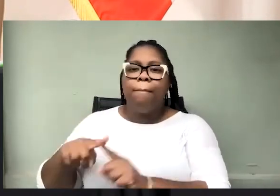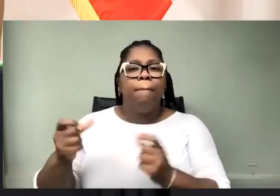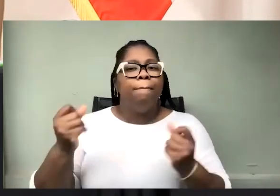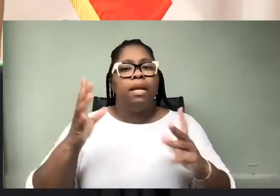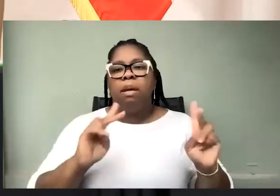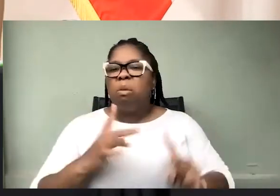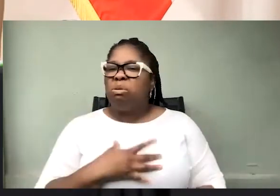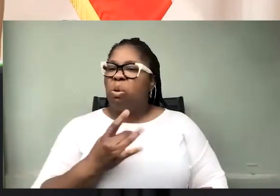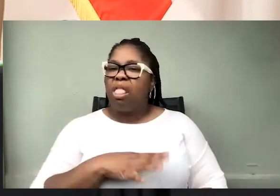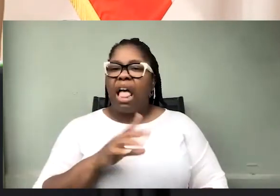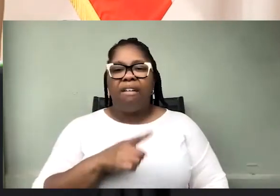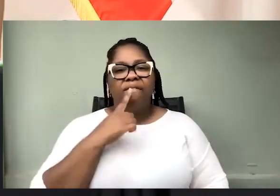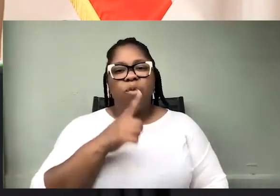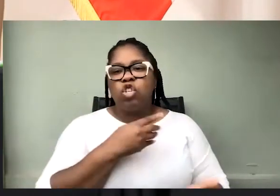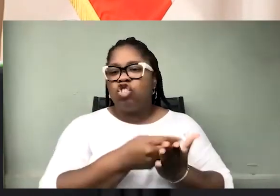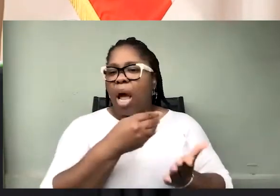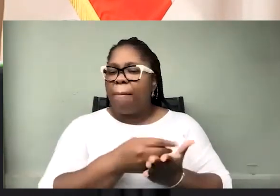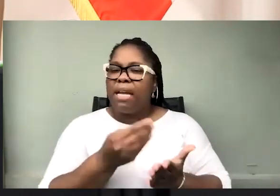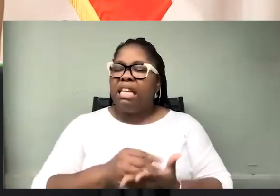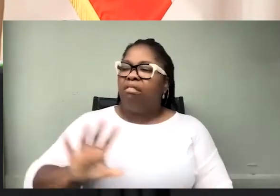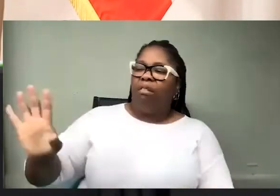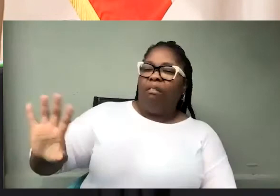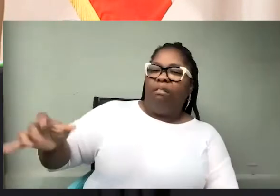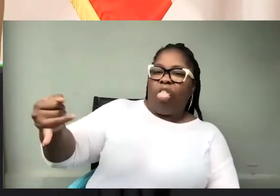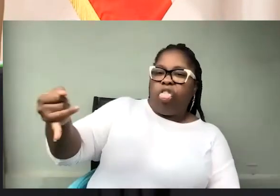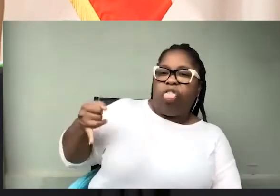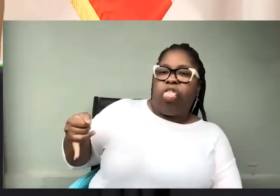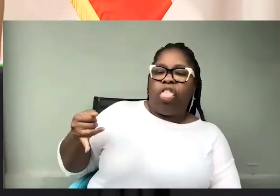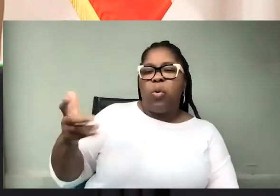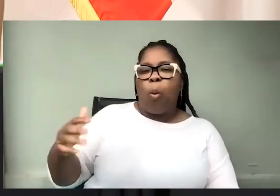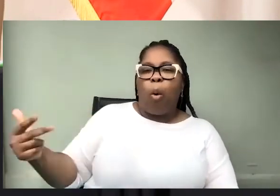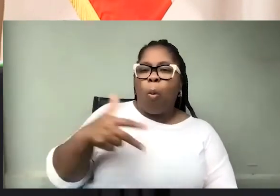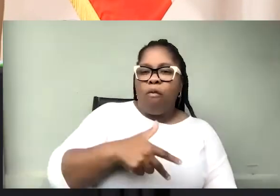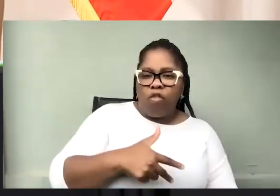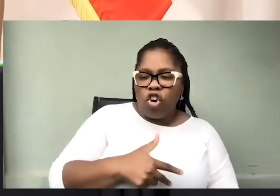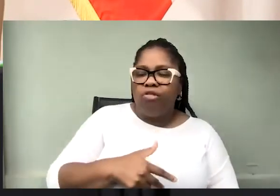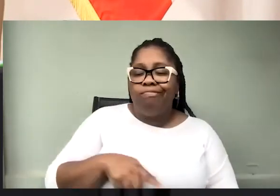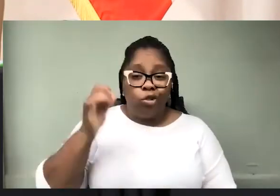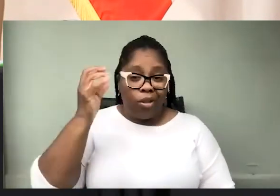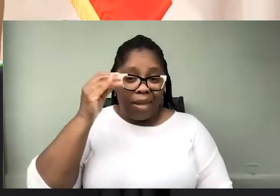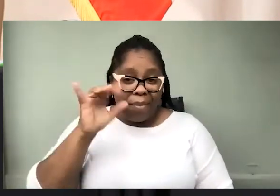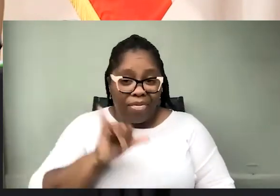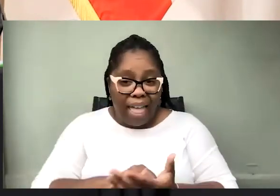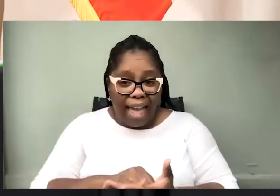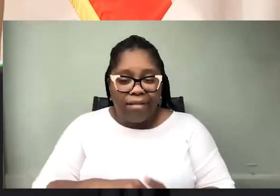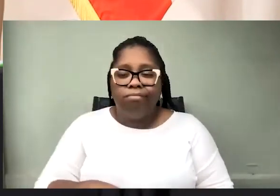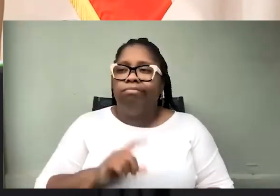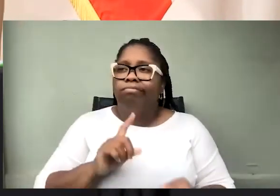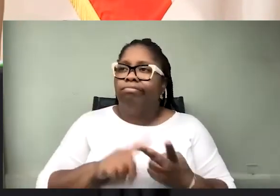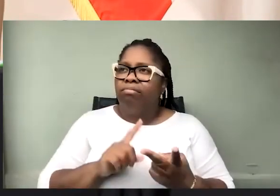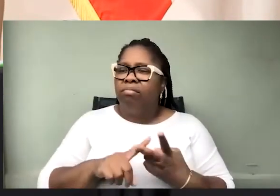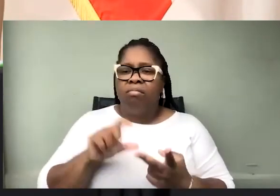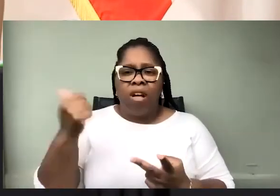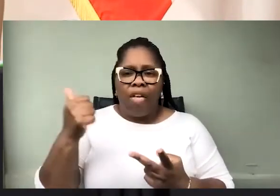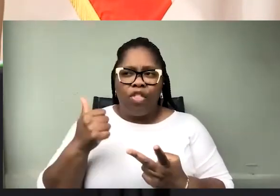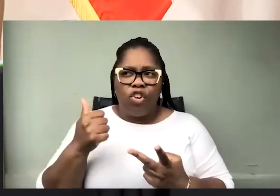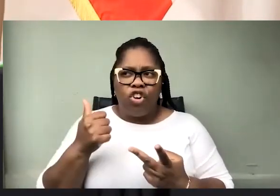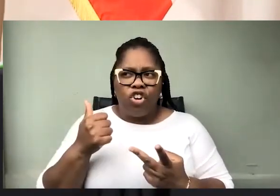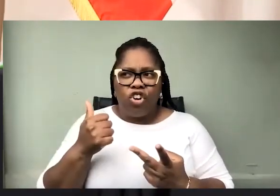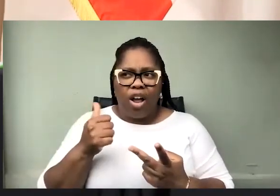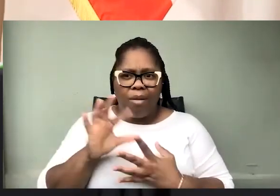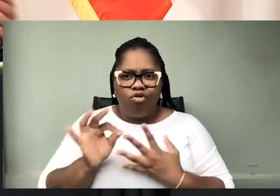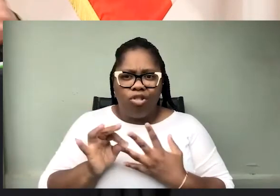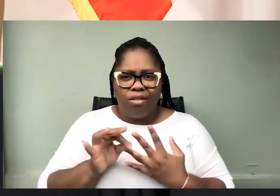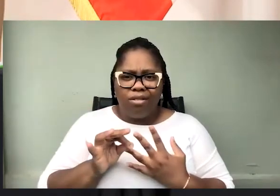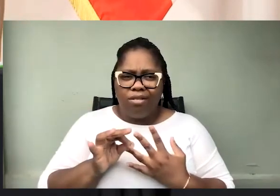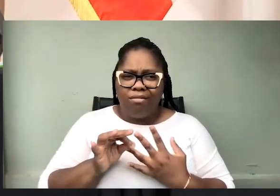malls for whatever reason. So that may be something we have to think about. We should also be thinking about alternatives to just driving. And so